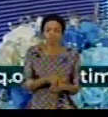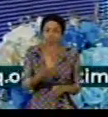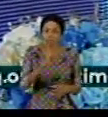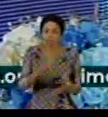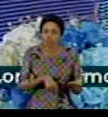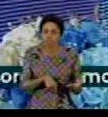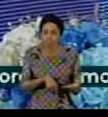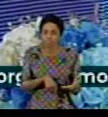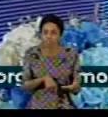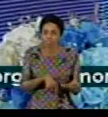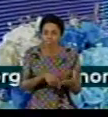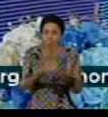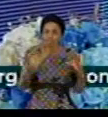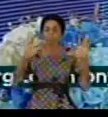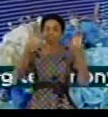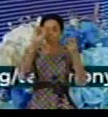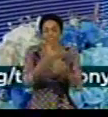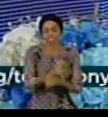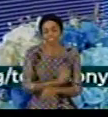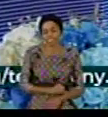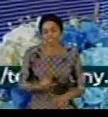praise God